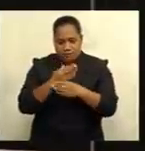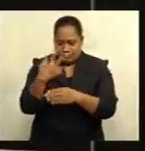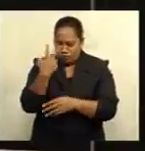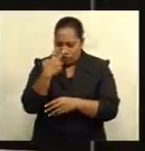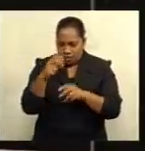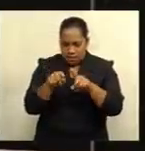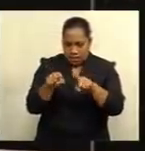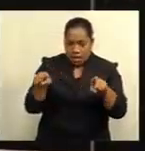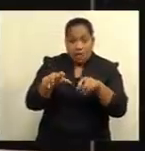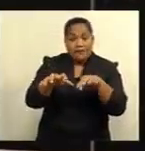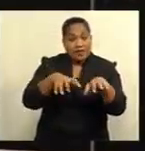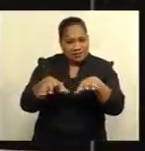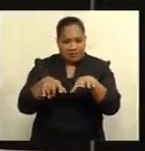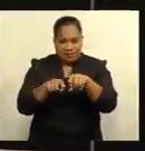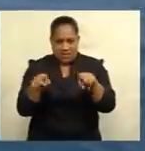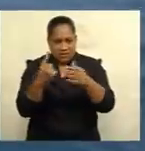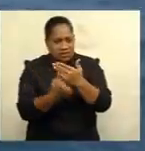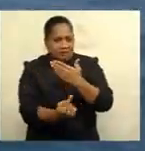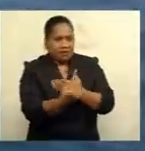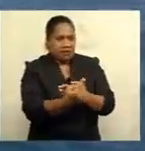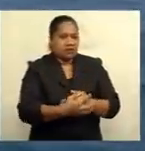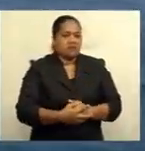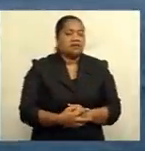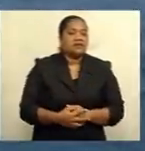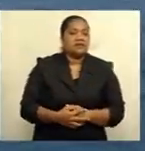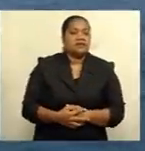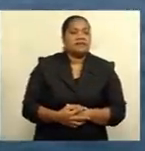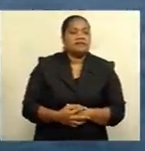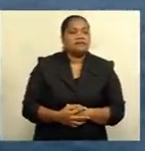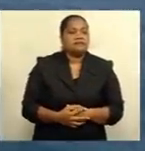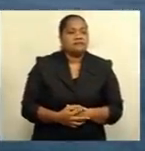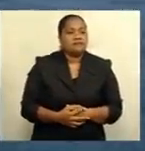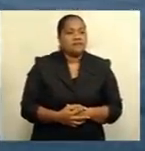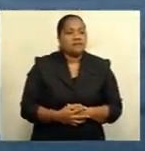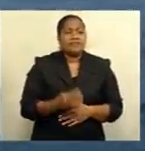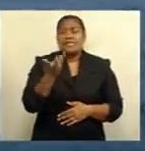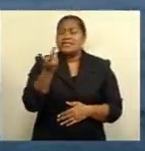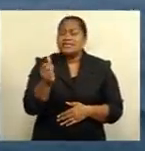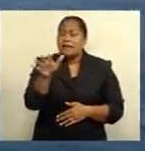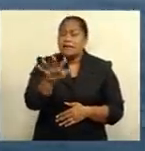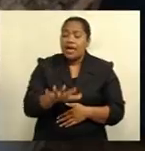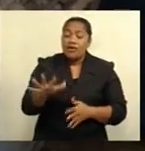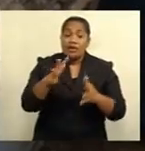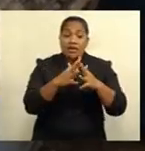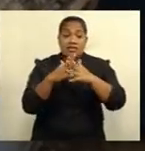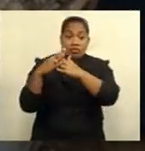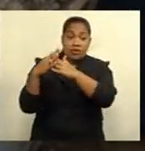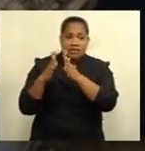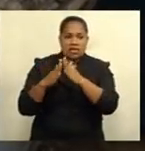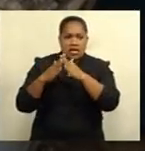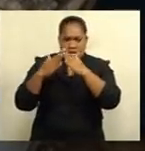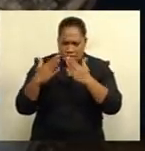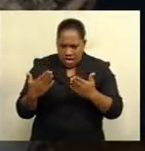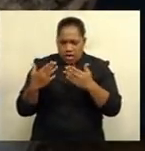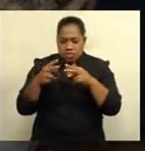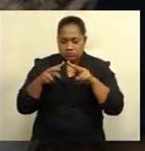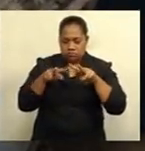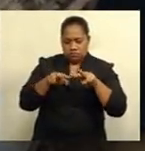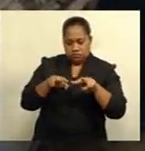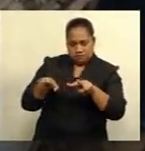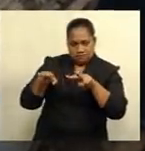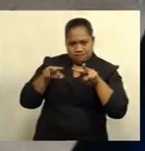this activity. Kelly Vadala reports. Some areas in the Western Division are now under the spotlight for the